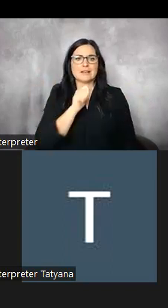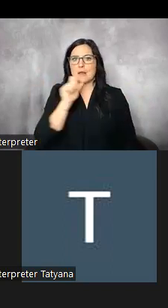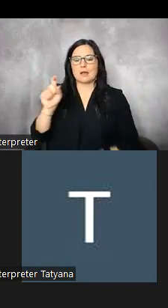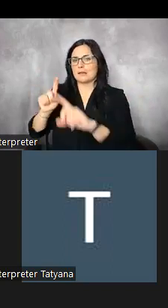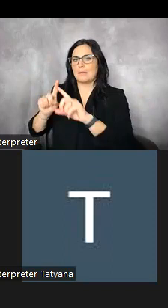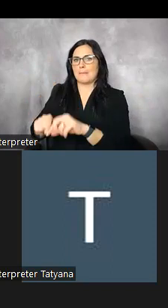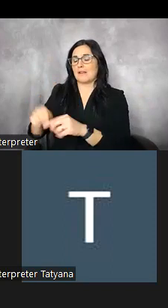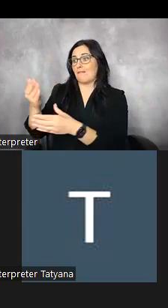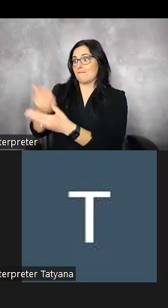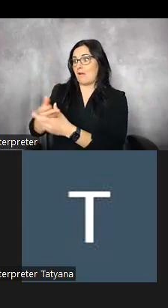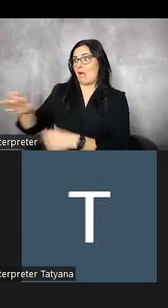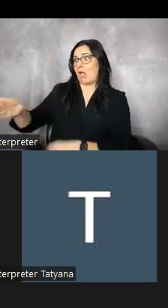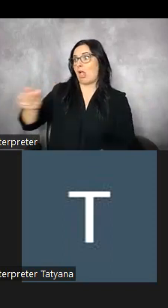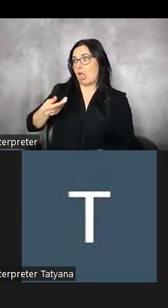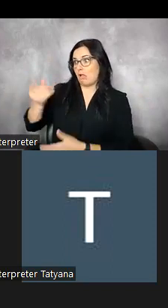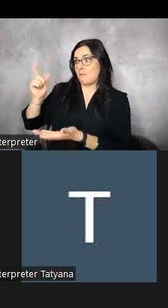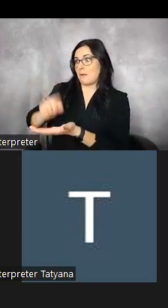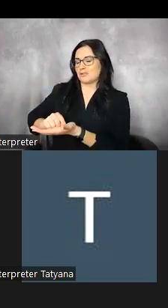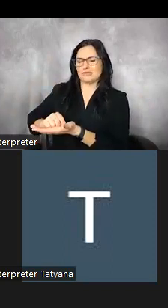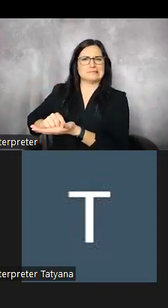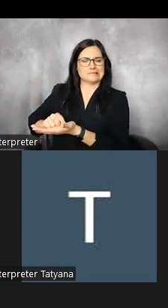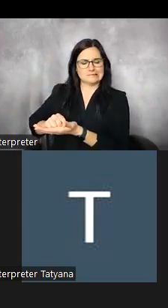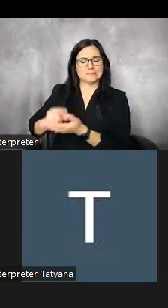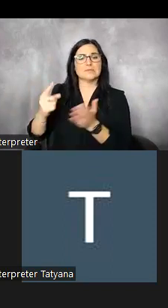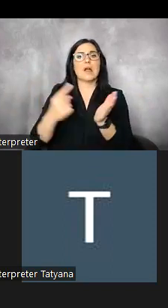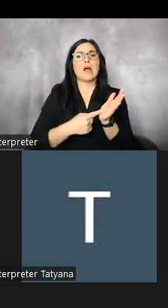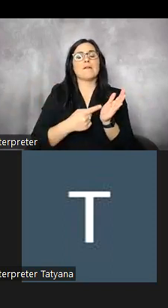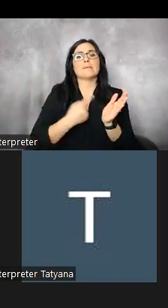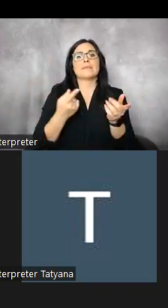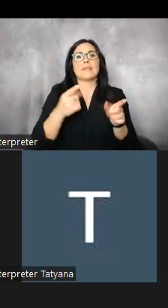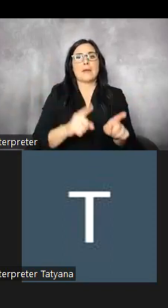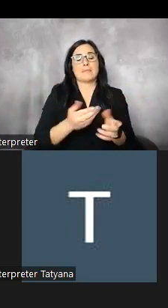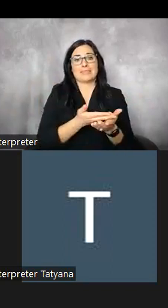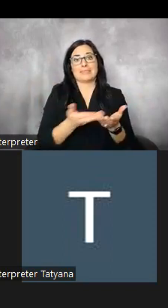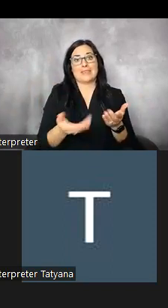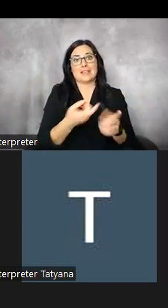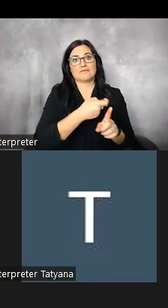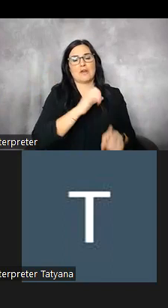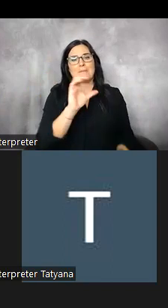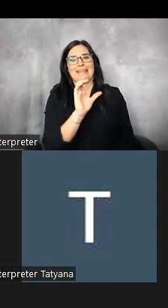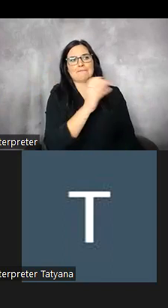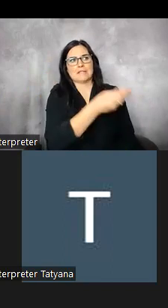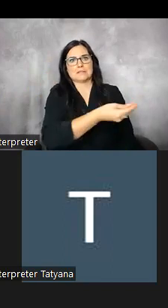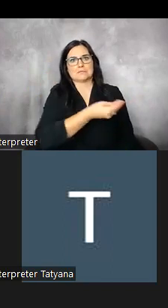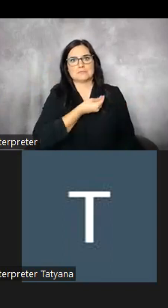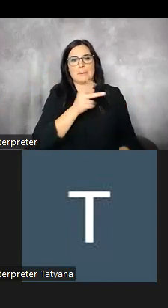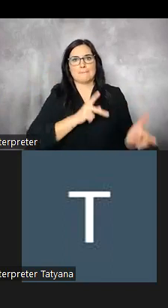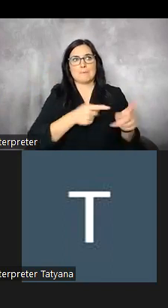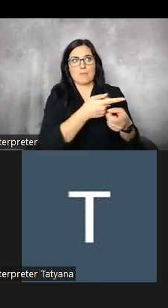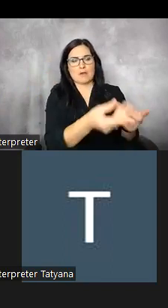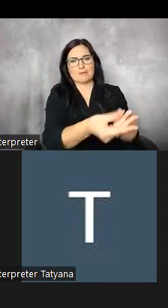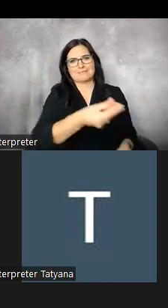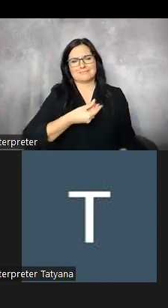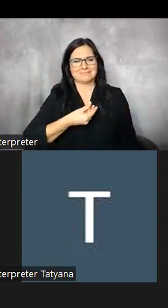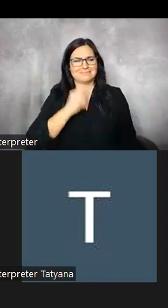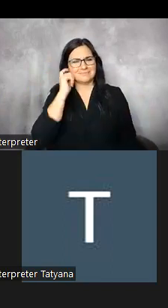those files from the publishers. A lot of times now what we're getting is stuff that's coming from Canvas, from the people in the field. And then